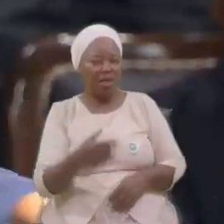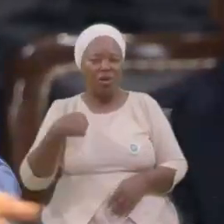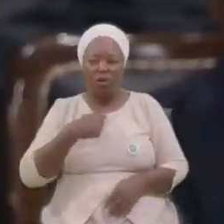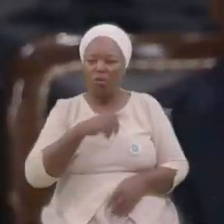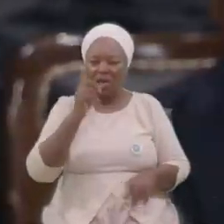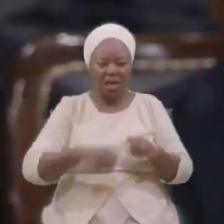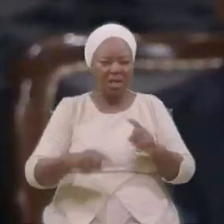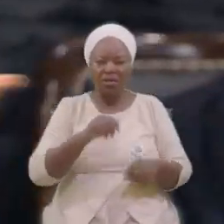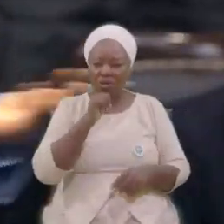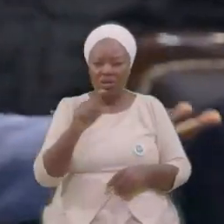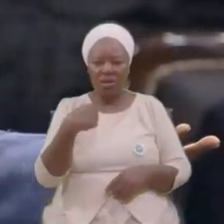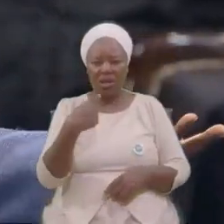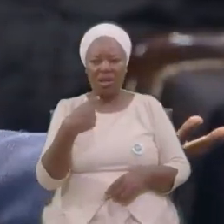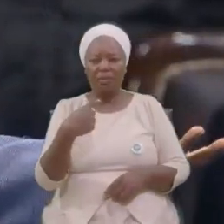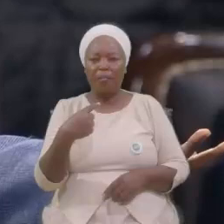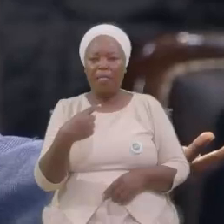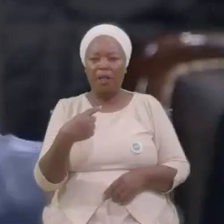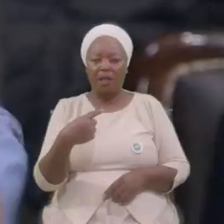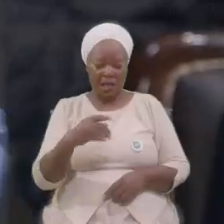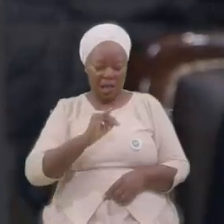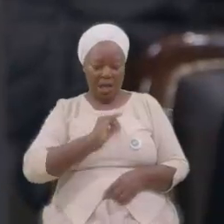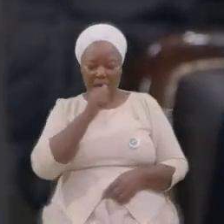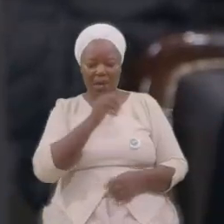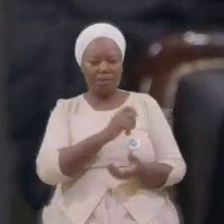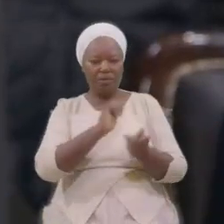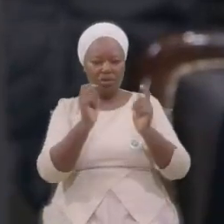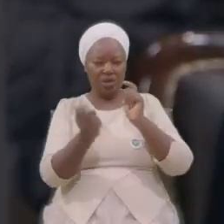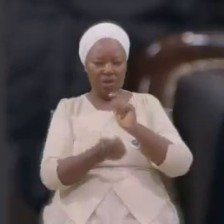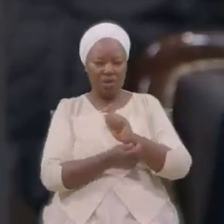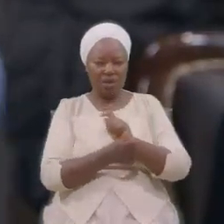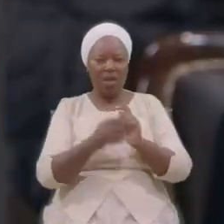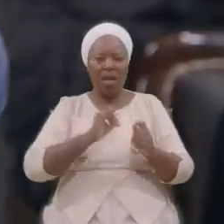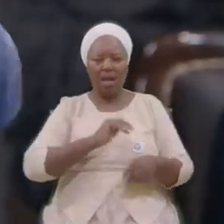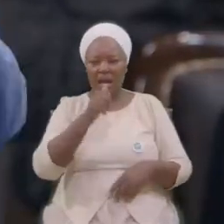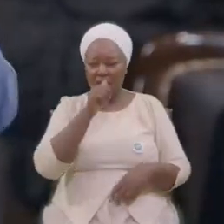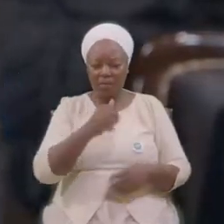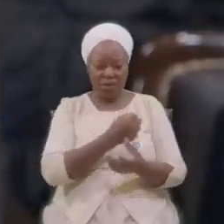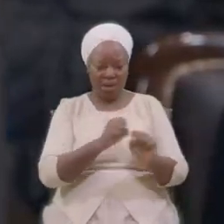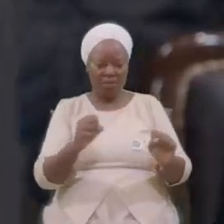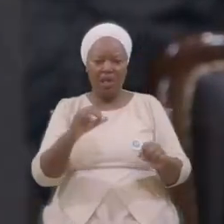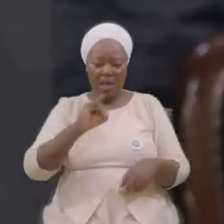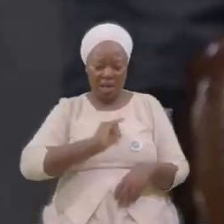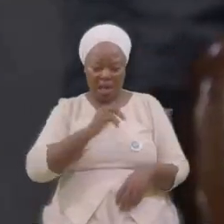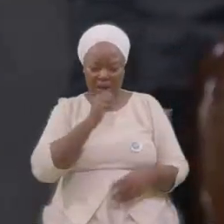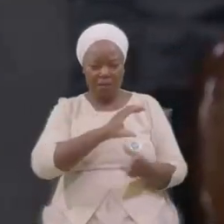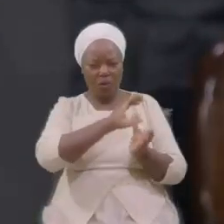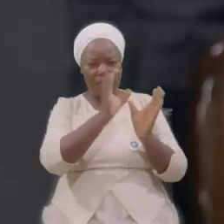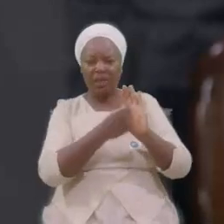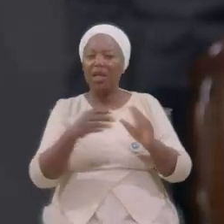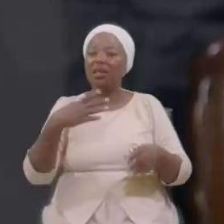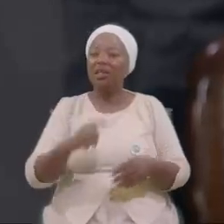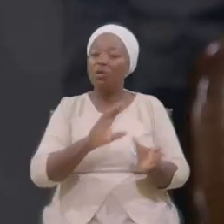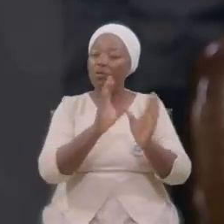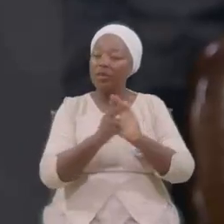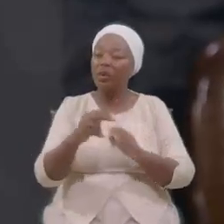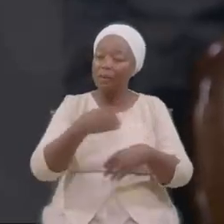claim, I'm changed, I'm saved, I'm converted. The conversion